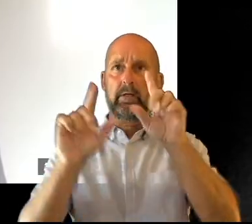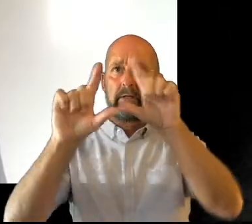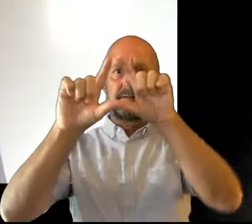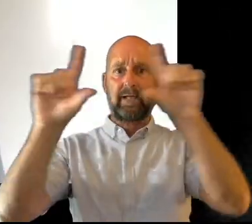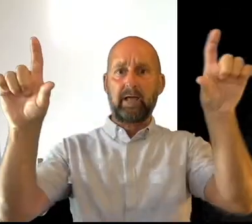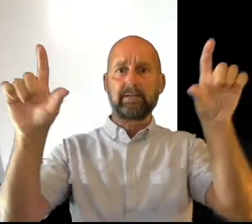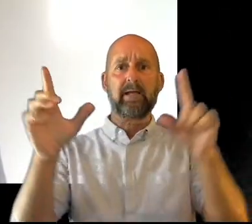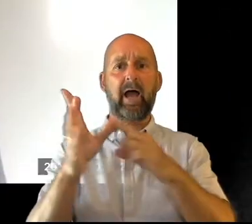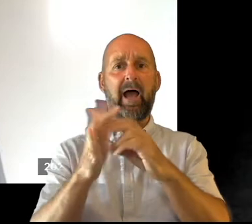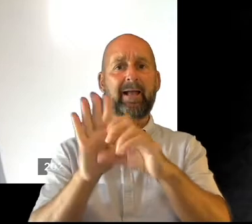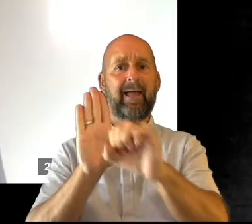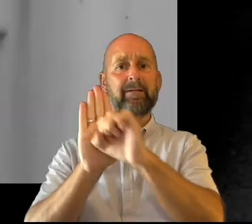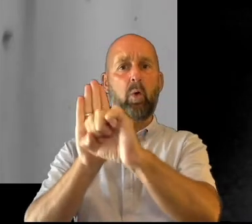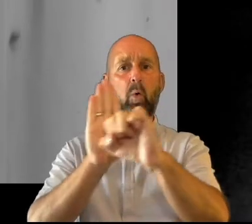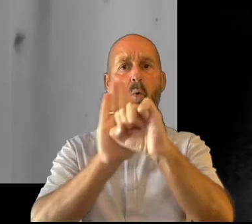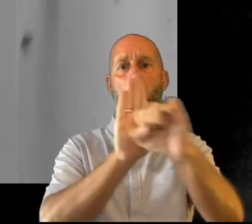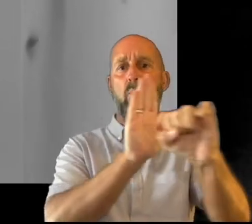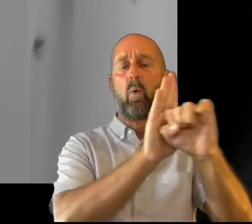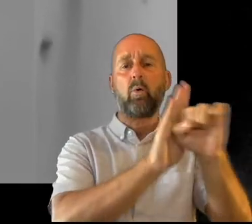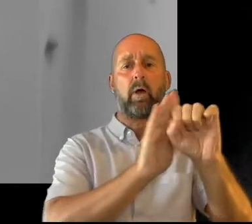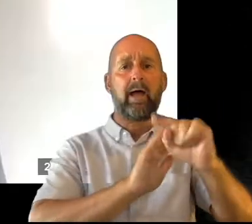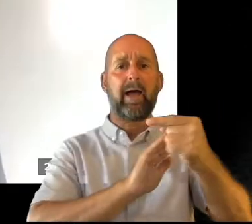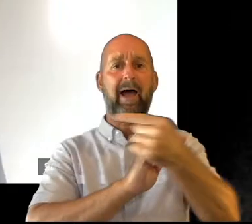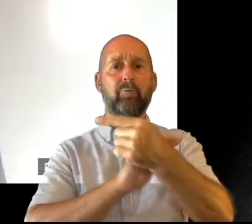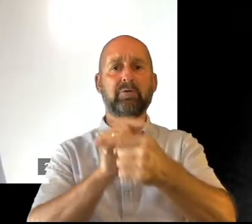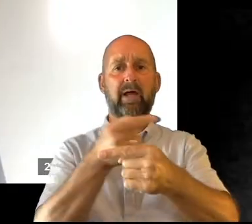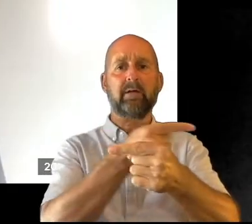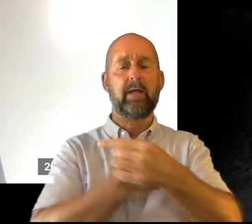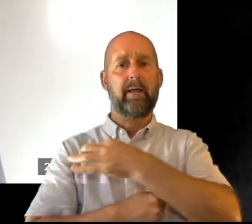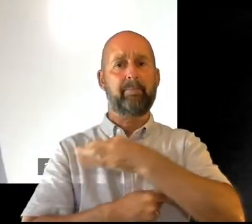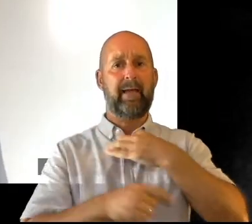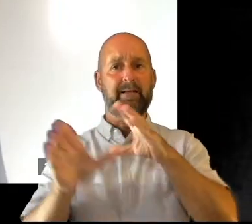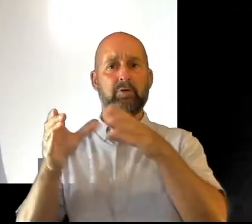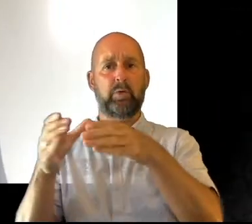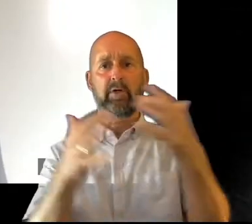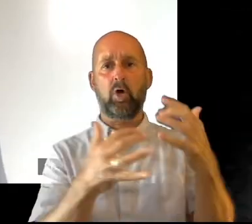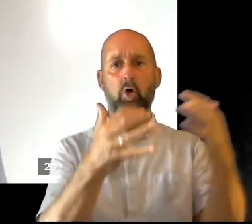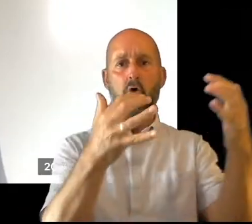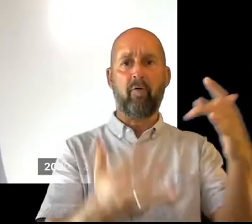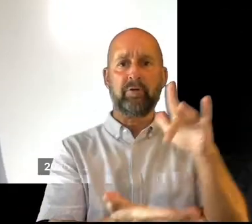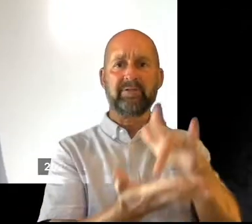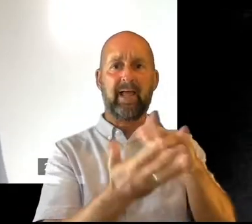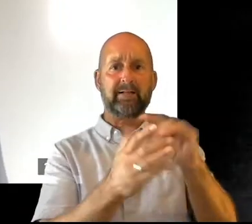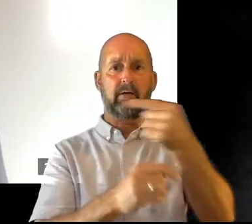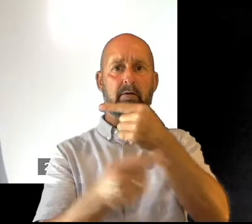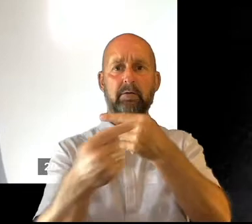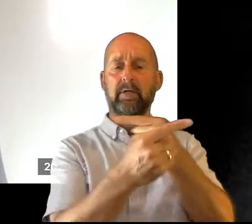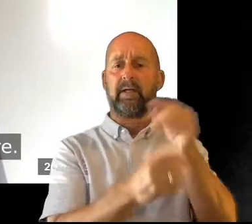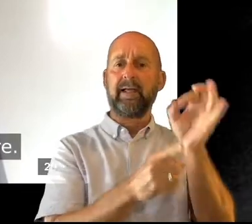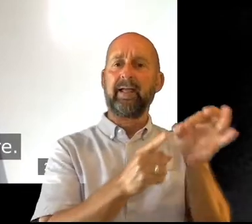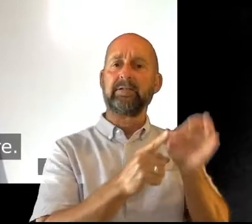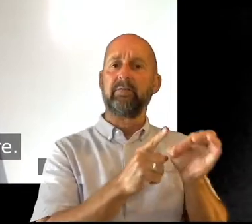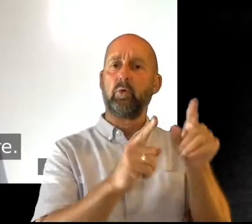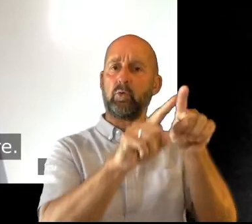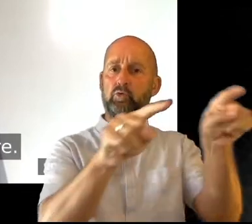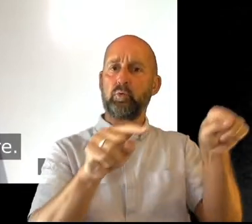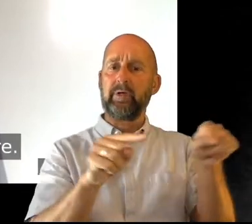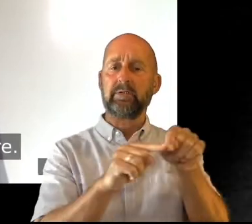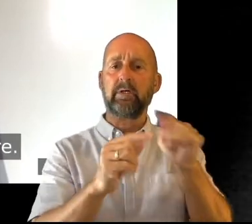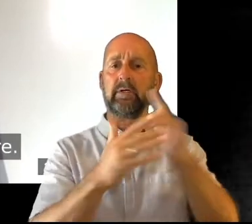all with the Arcadia logo and arrows that point to medical suite, conference centre and interview suite. There is heavy